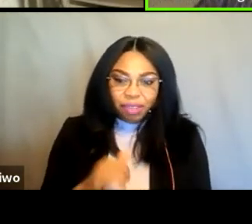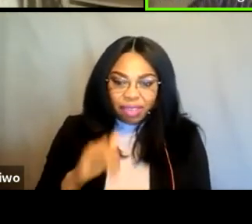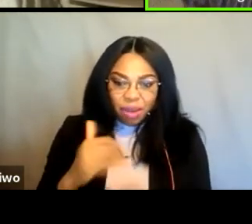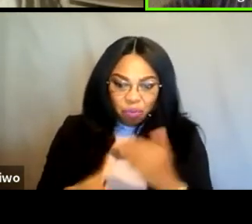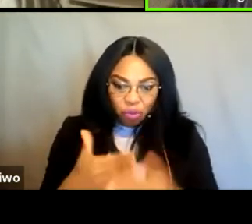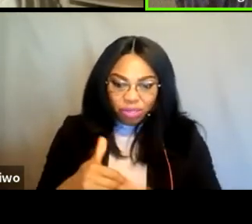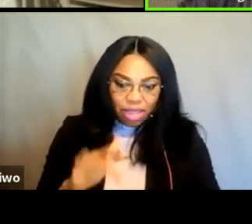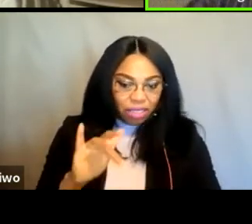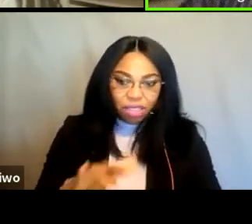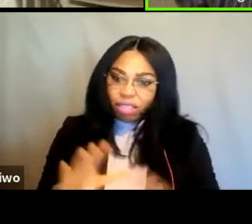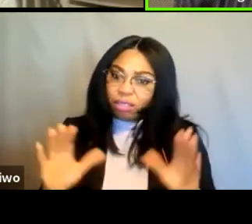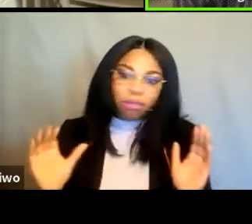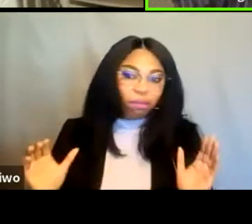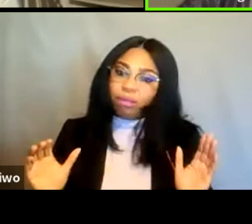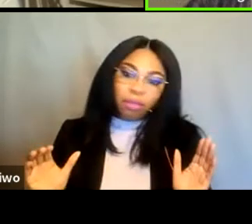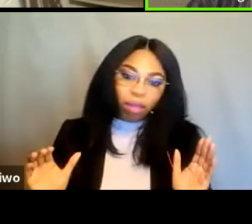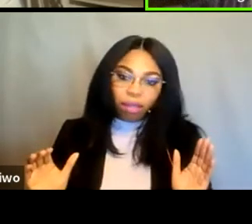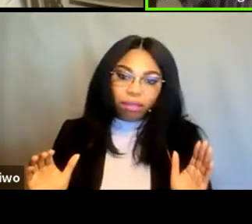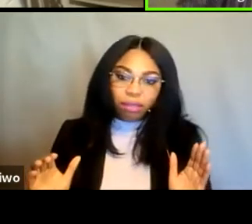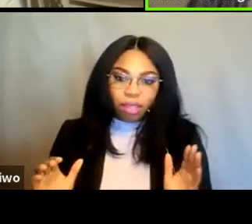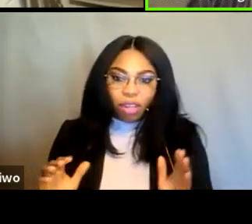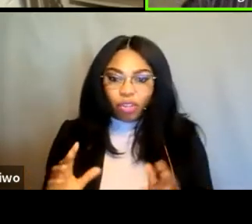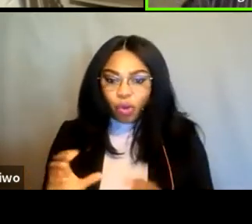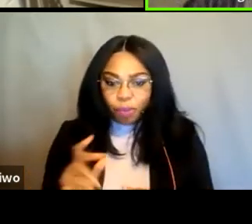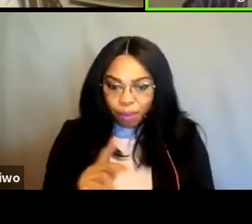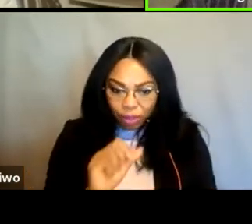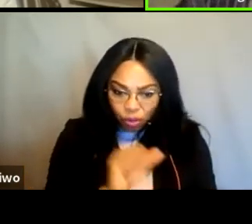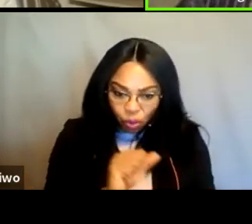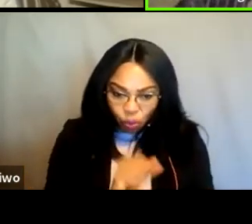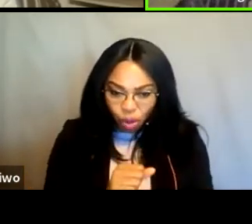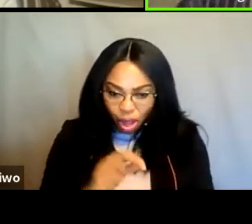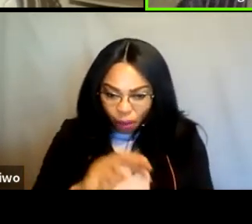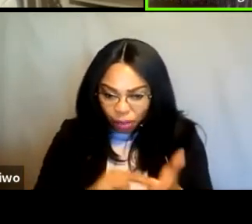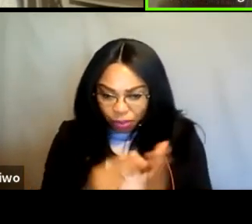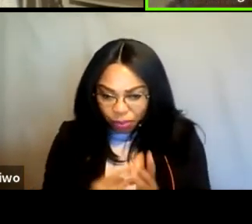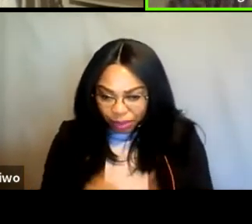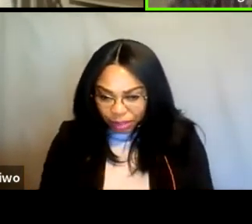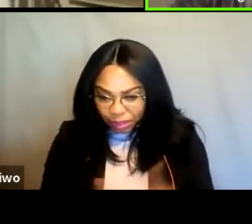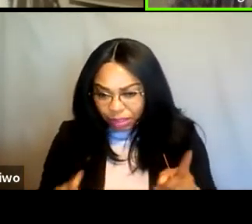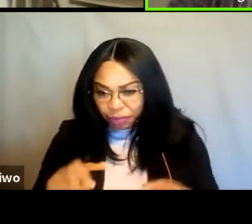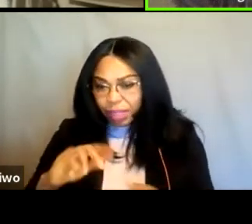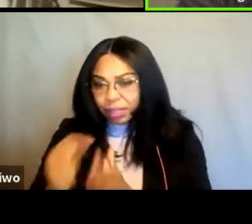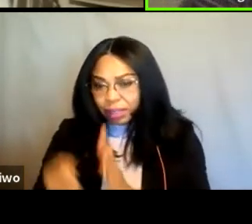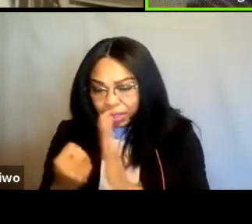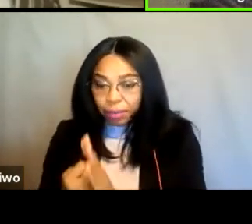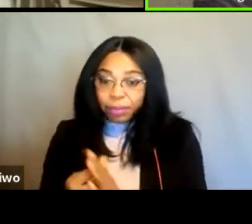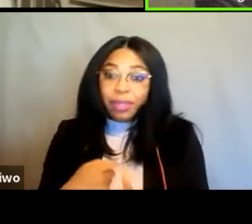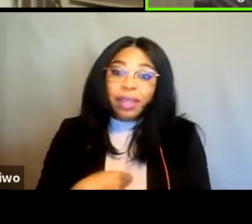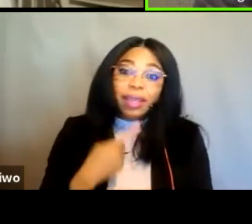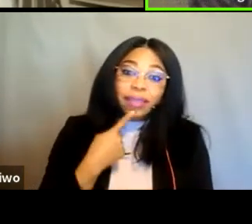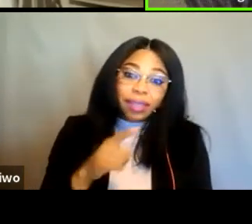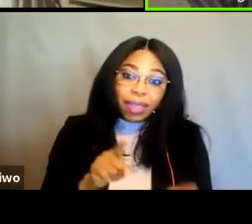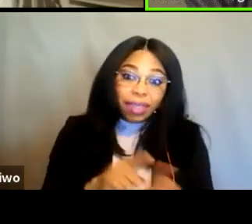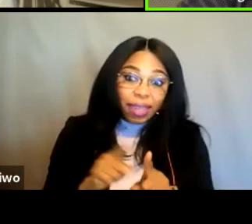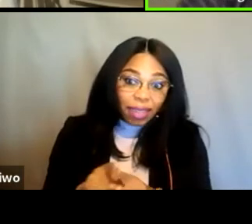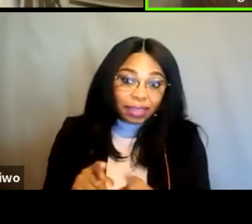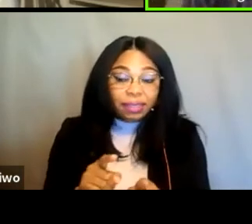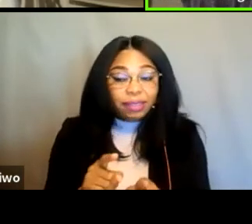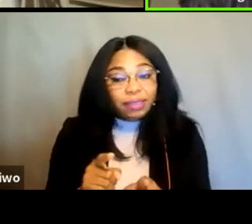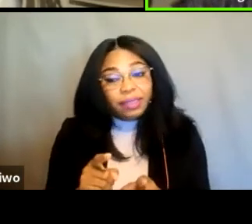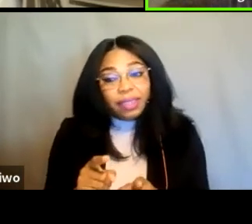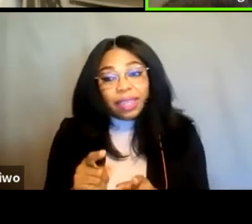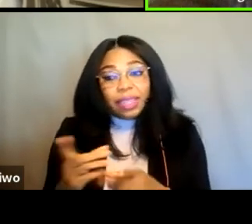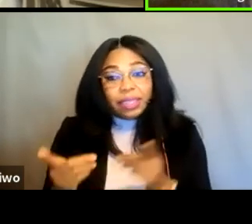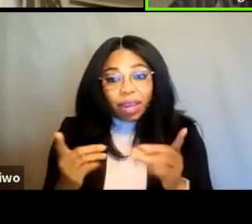of revisiting a work and what it means in a different time. And I say that as a director directing, you know, a play